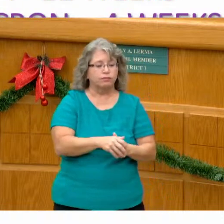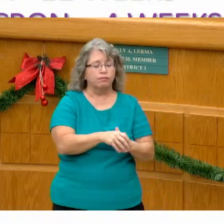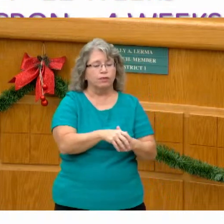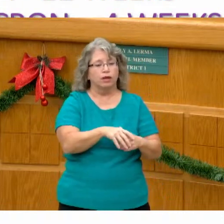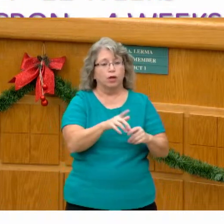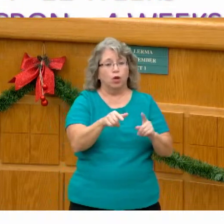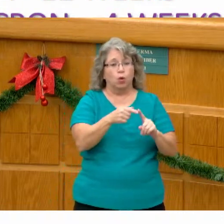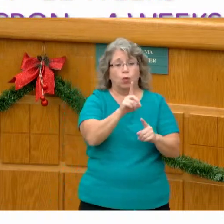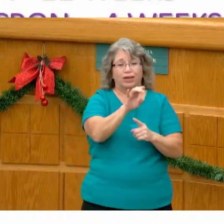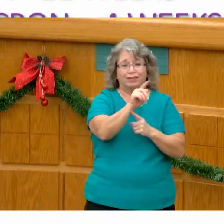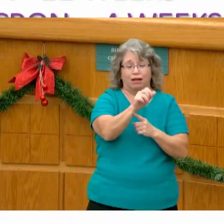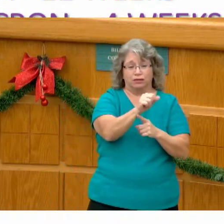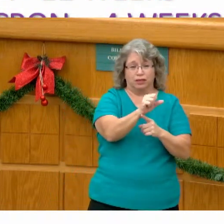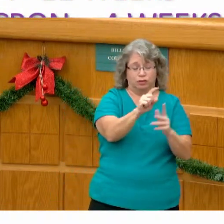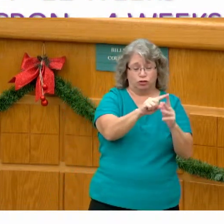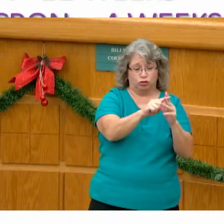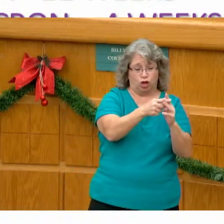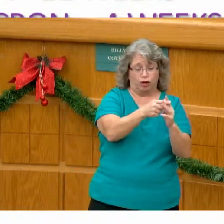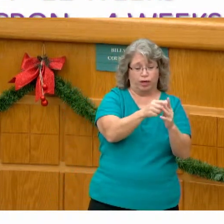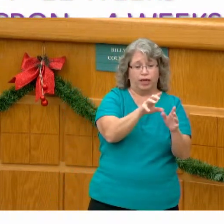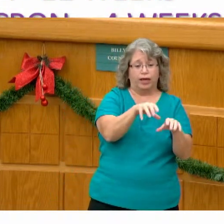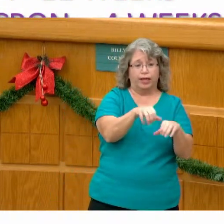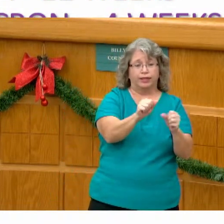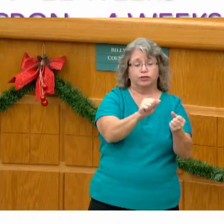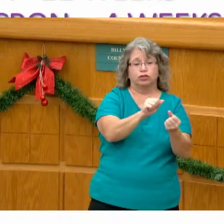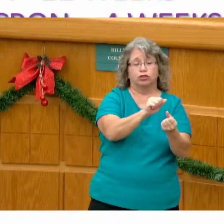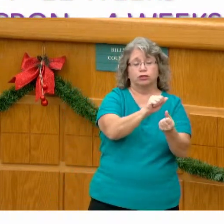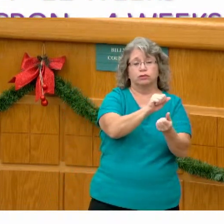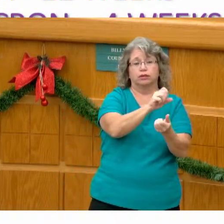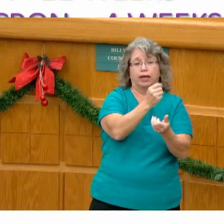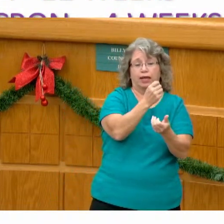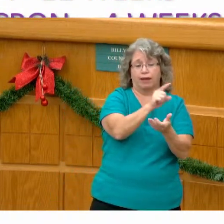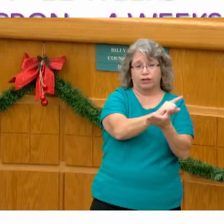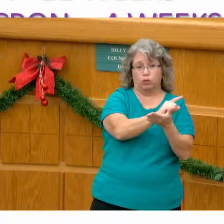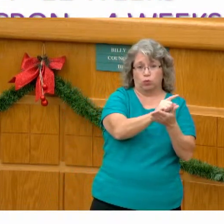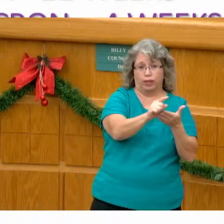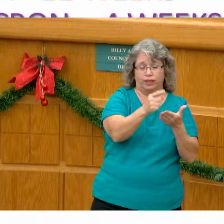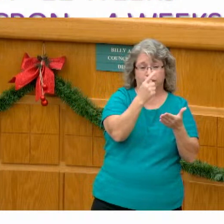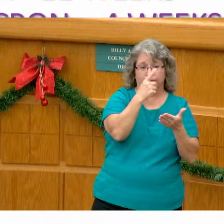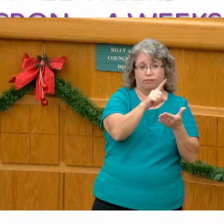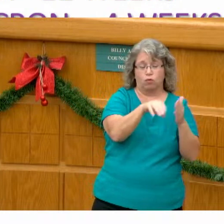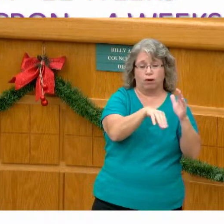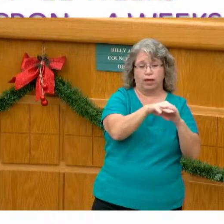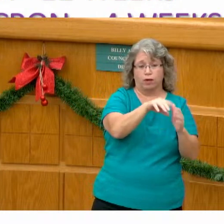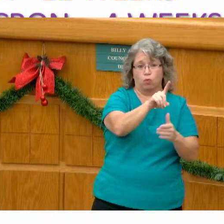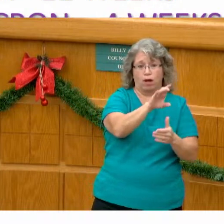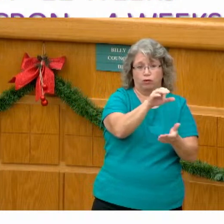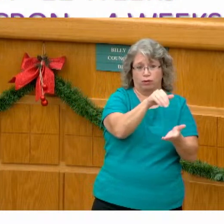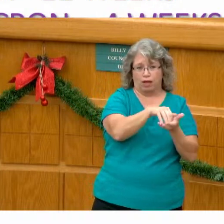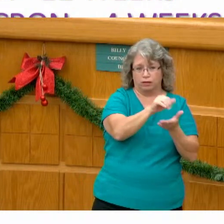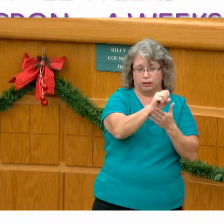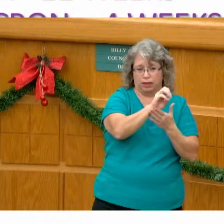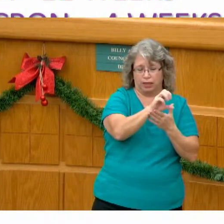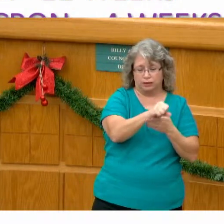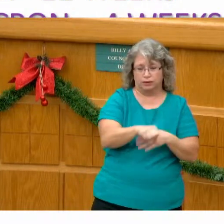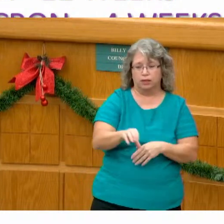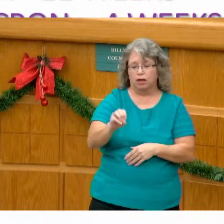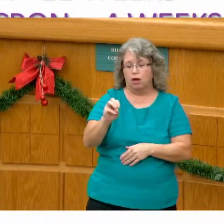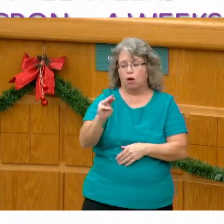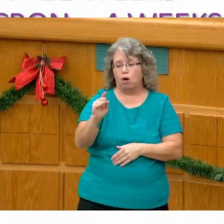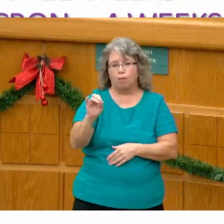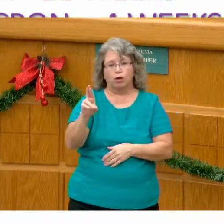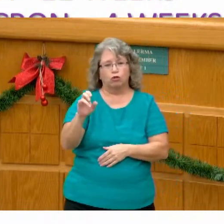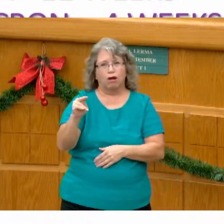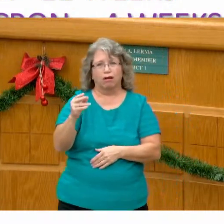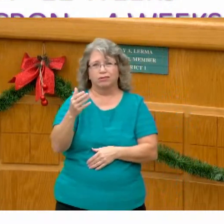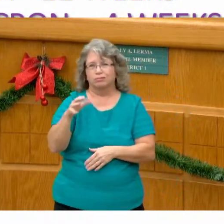to 100,000 cases per week. In South Africa, Omicron only took 4 weeks, maybe 3, depending upon